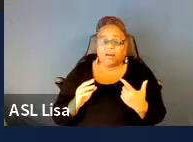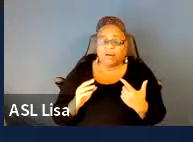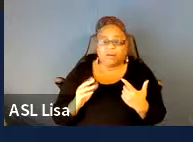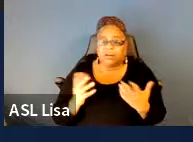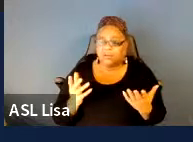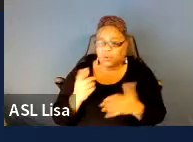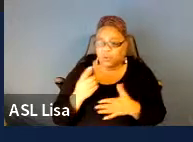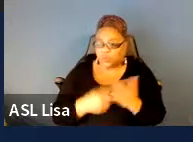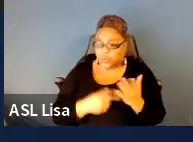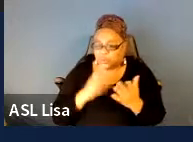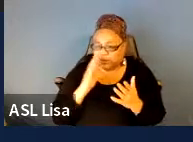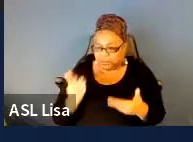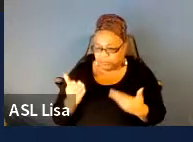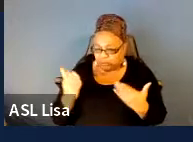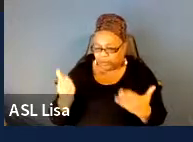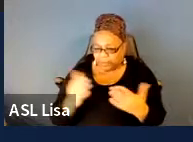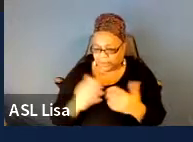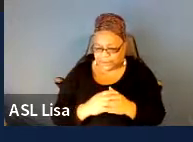recommendations?